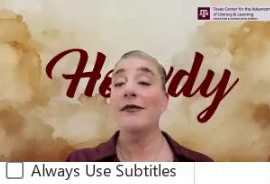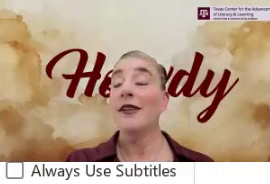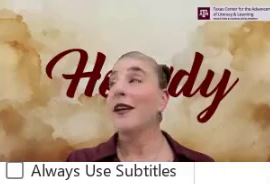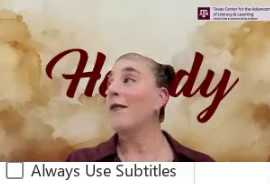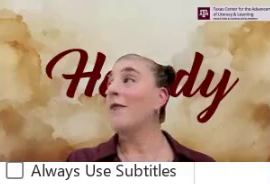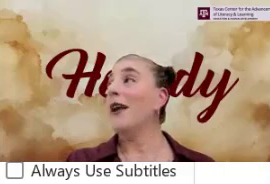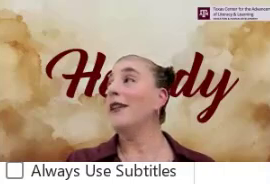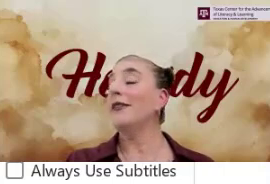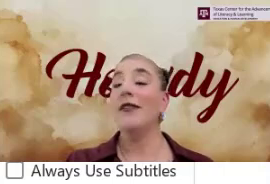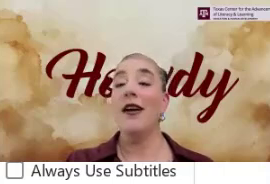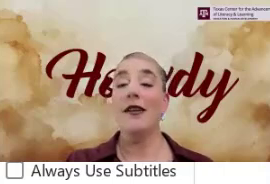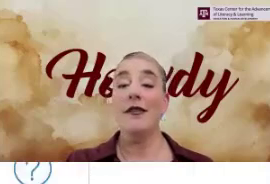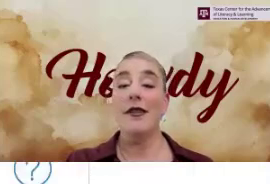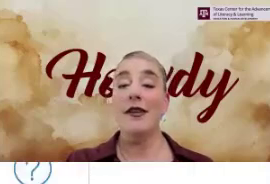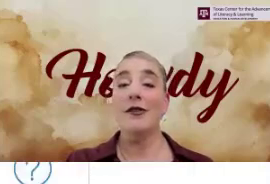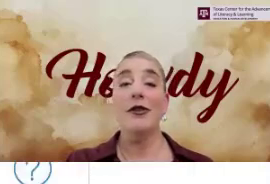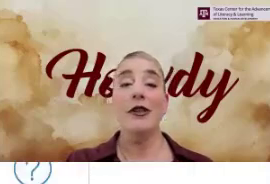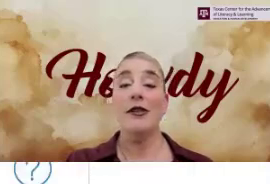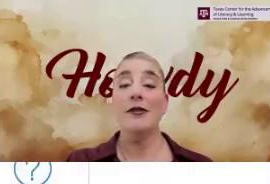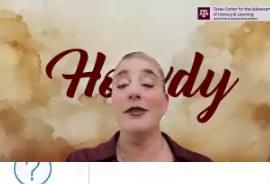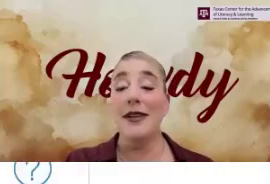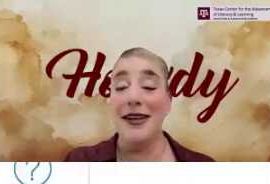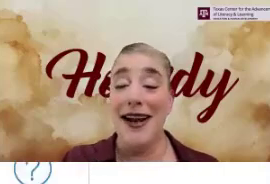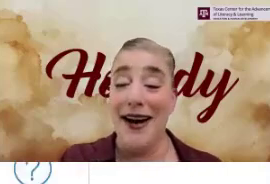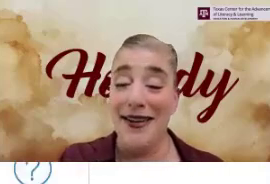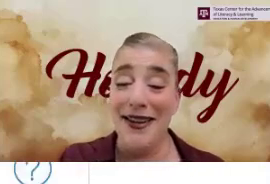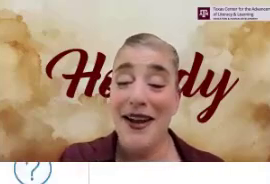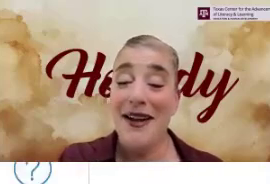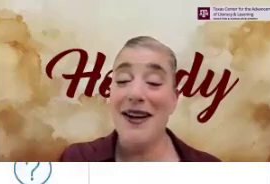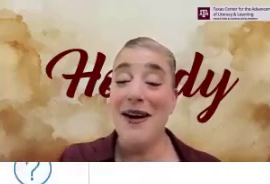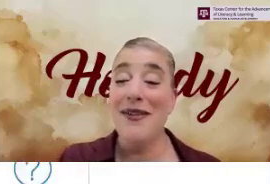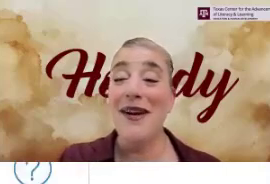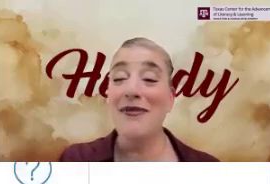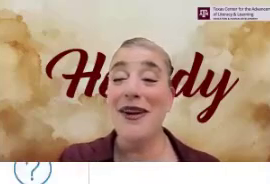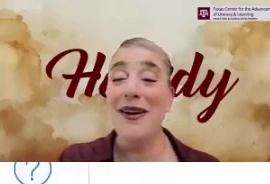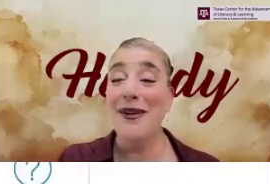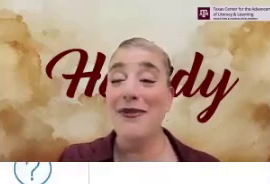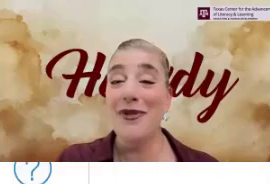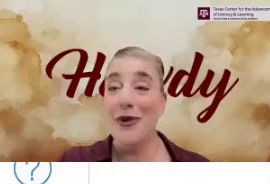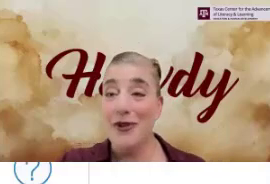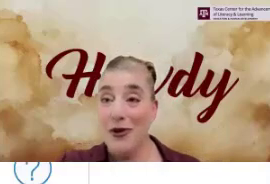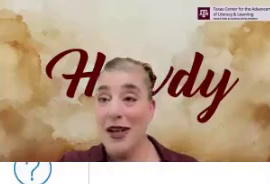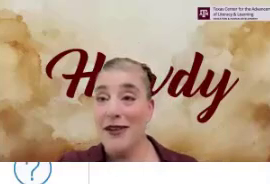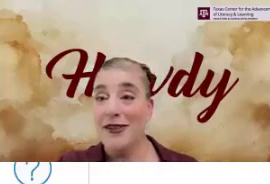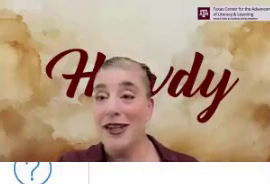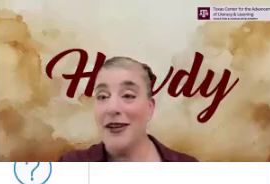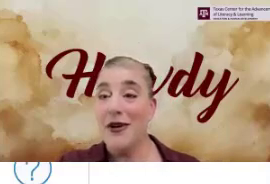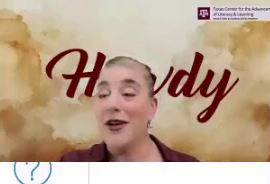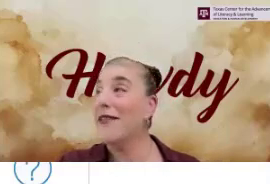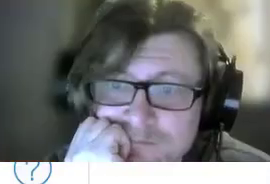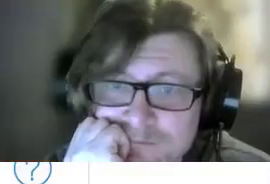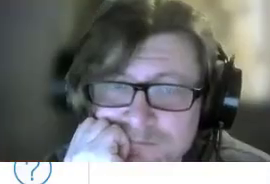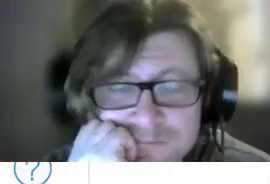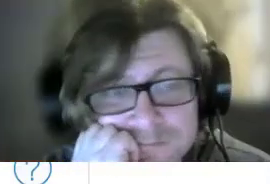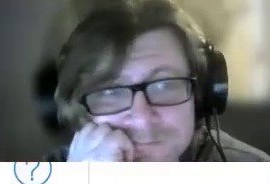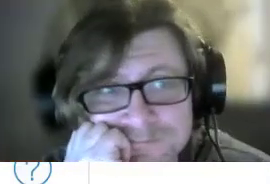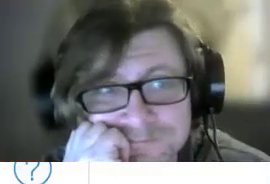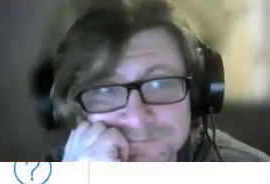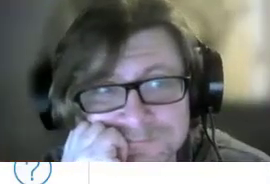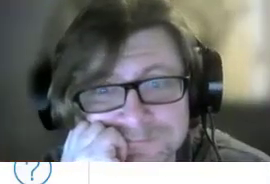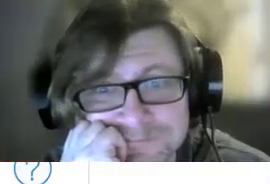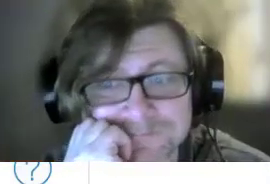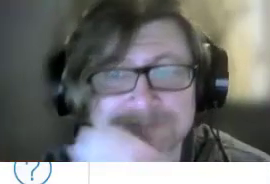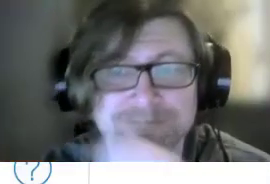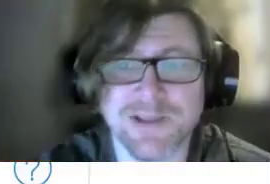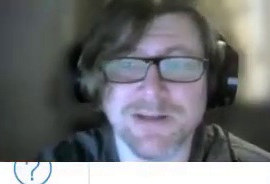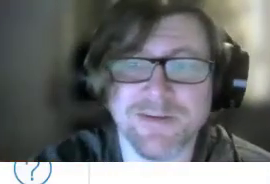mine is not as good. Now that I've read all of yours, oh, can't see it. Okay, that's why I was like, where can